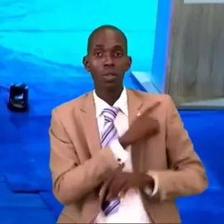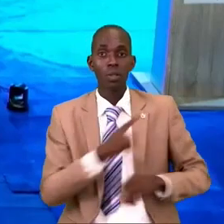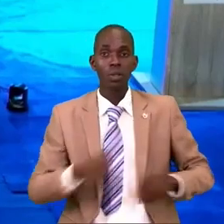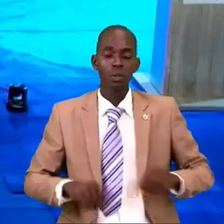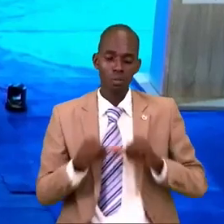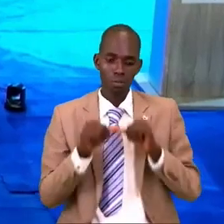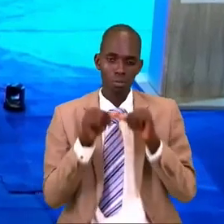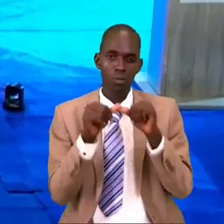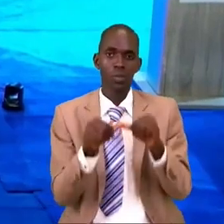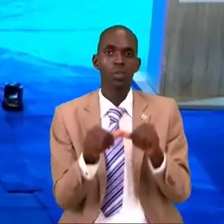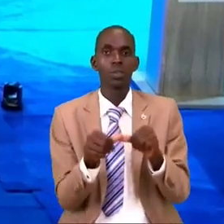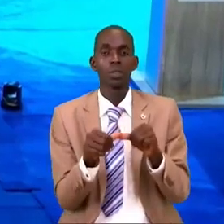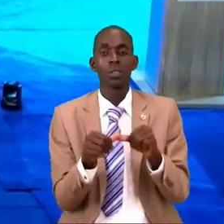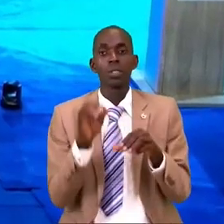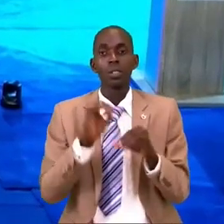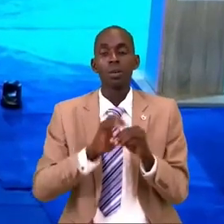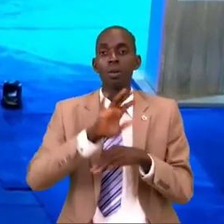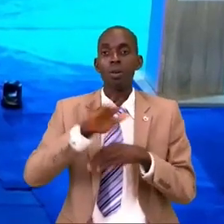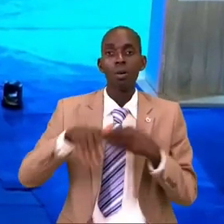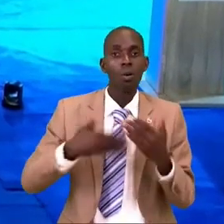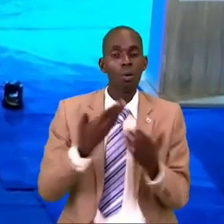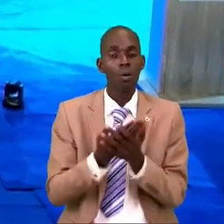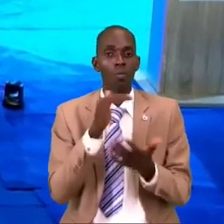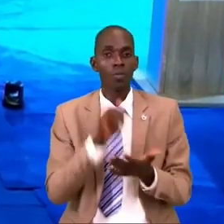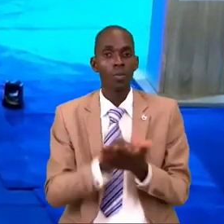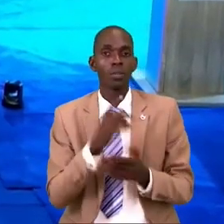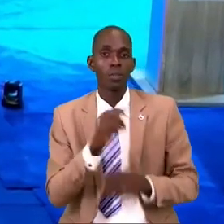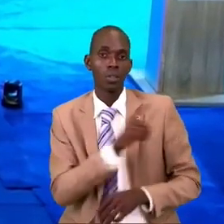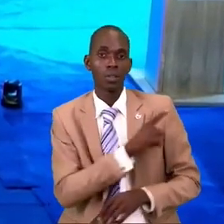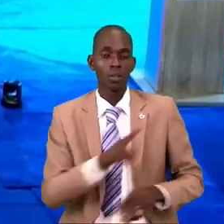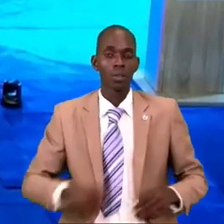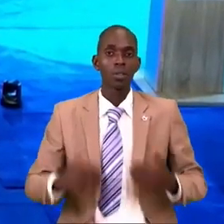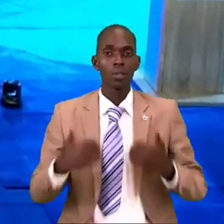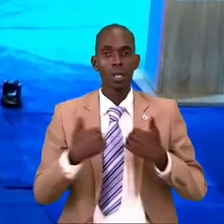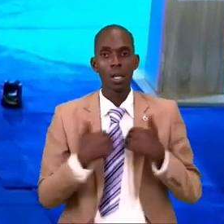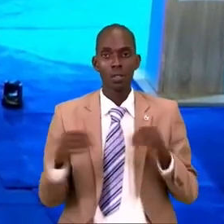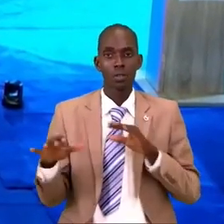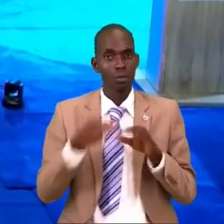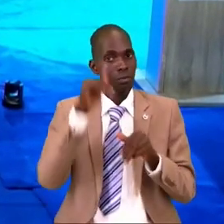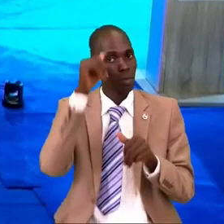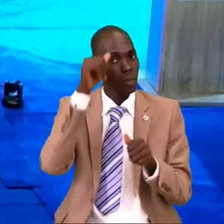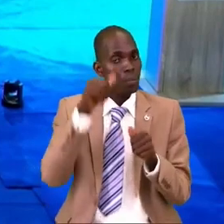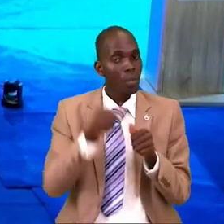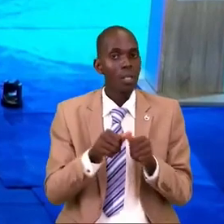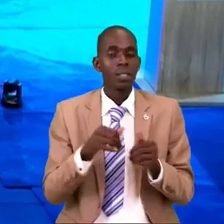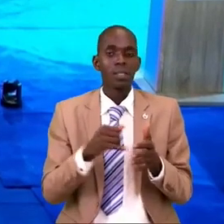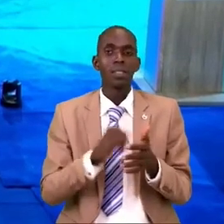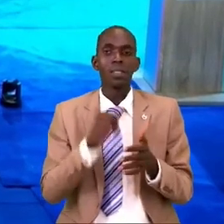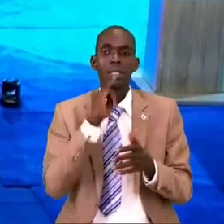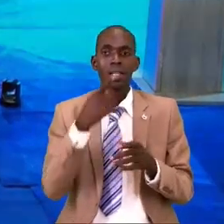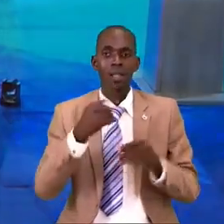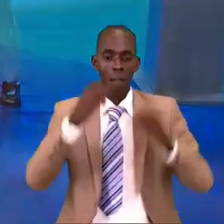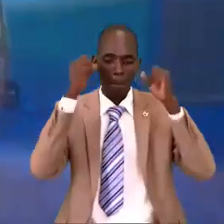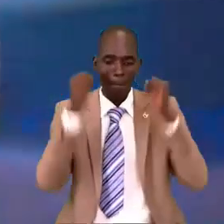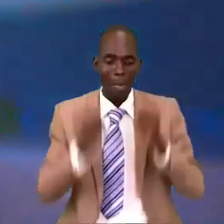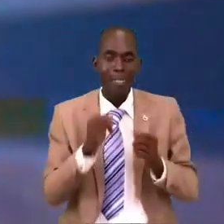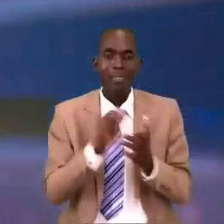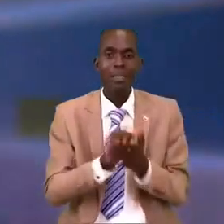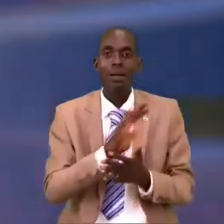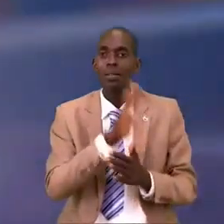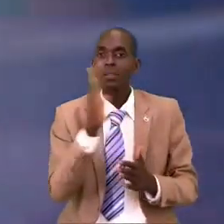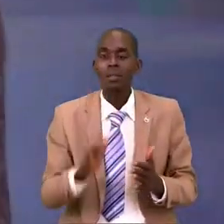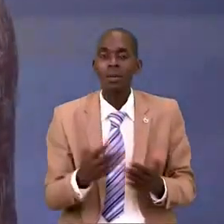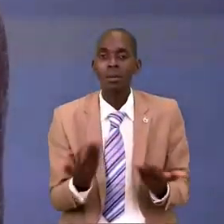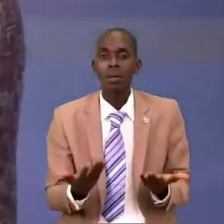power that never fails, the grace that never fails, the name that never fails, the word that